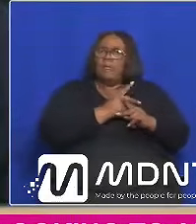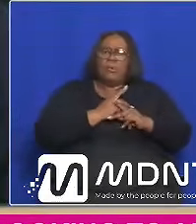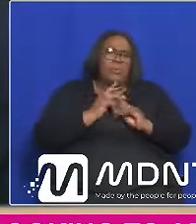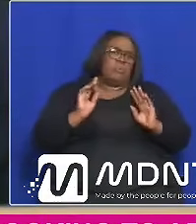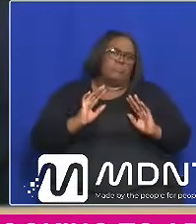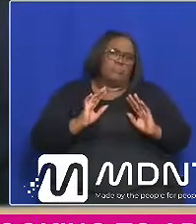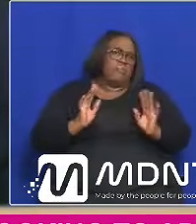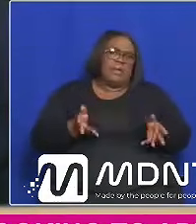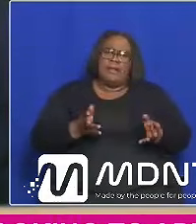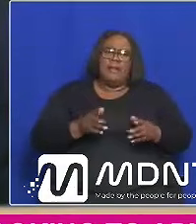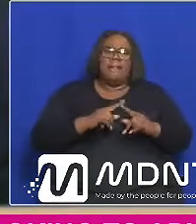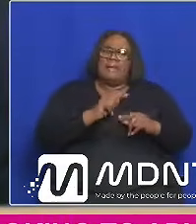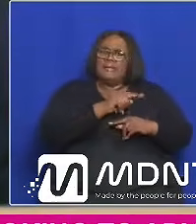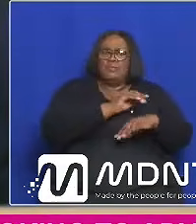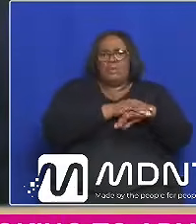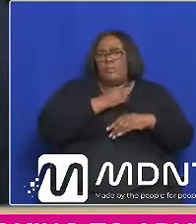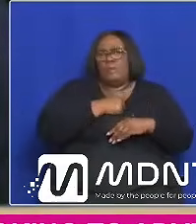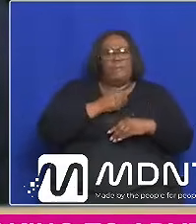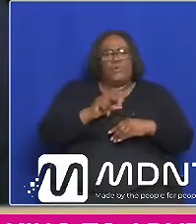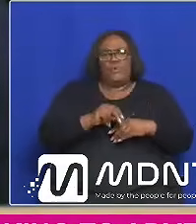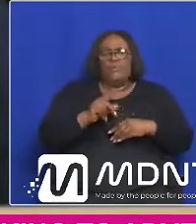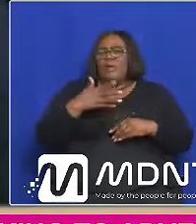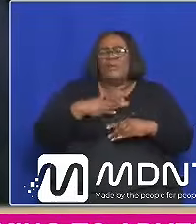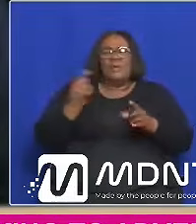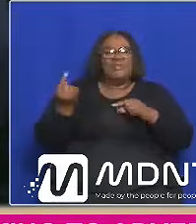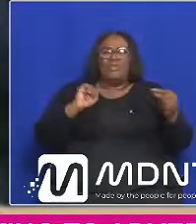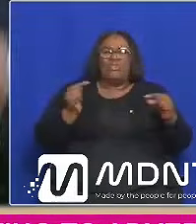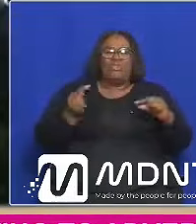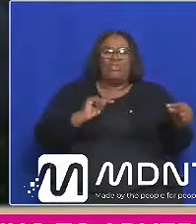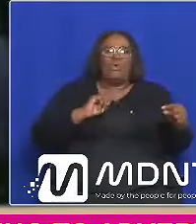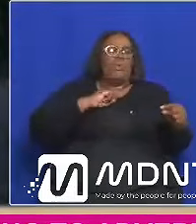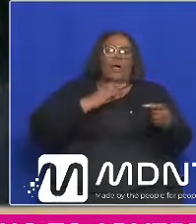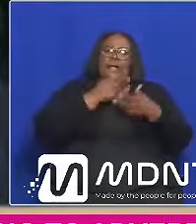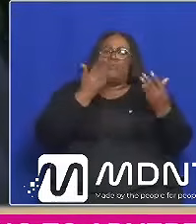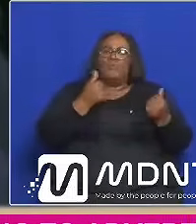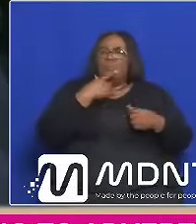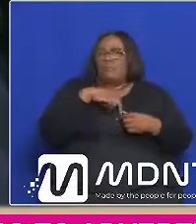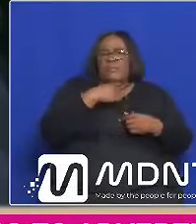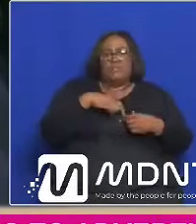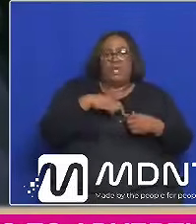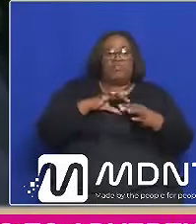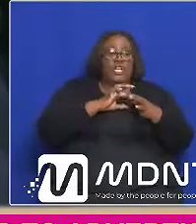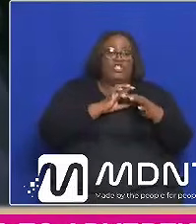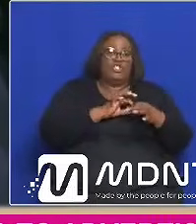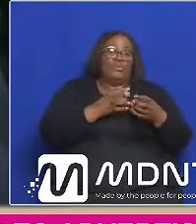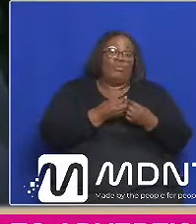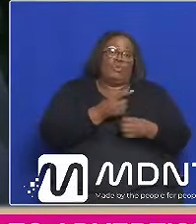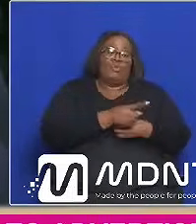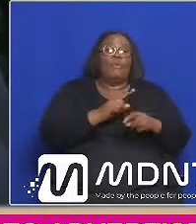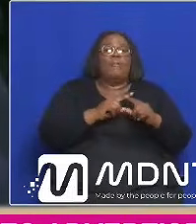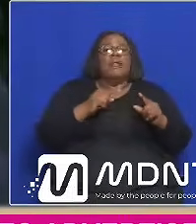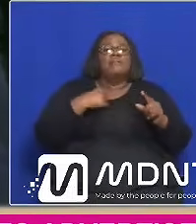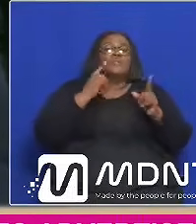to quarrel about it because I don't know anything about your personal relationship with him. I'm speaking to the transactions.